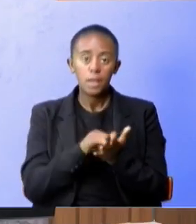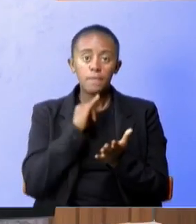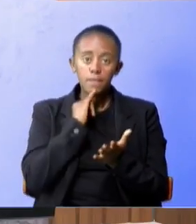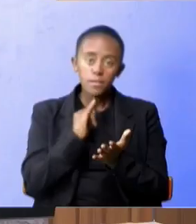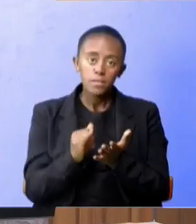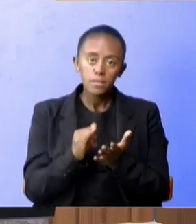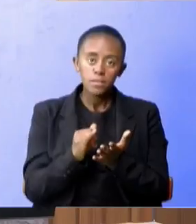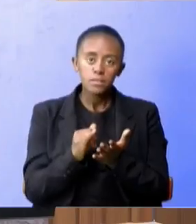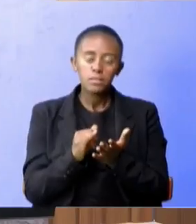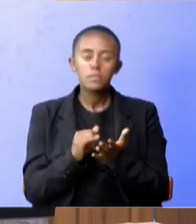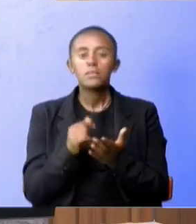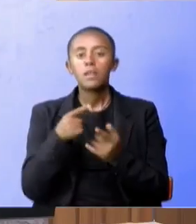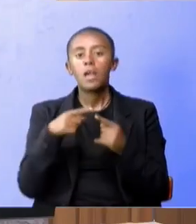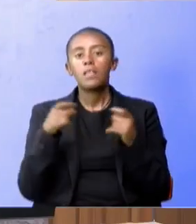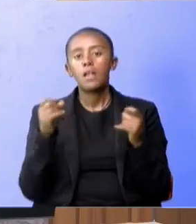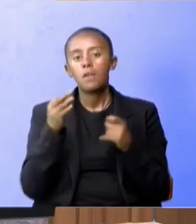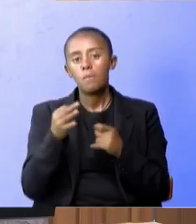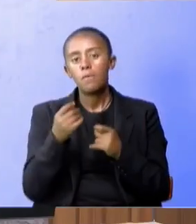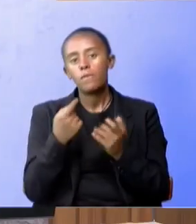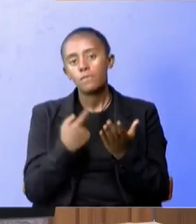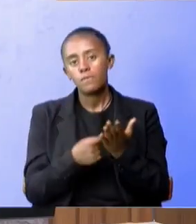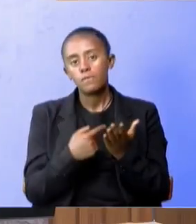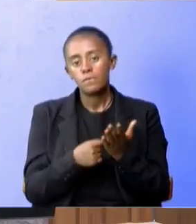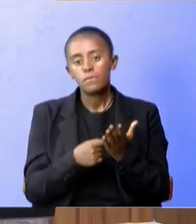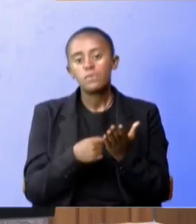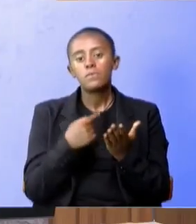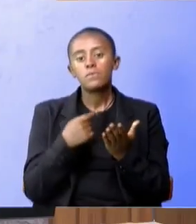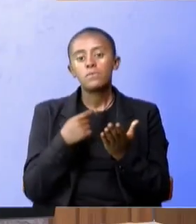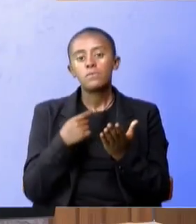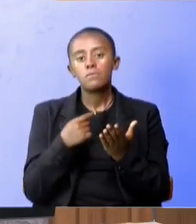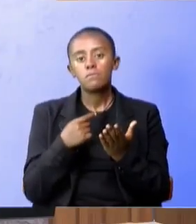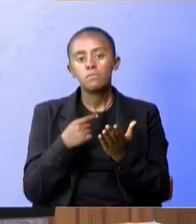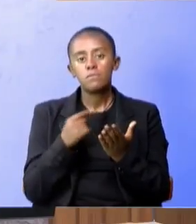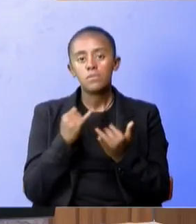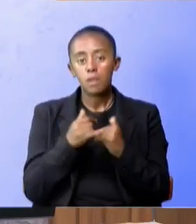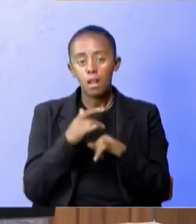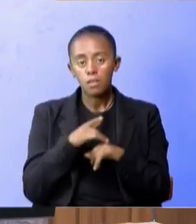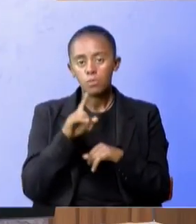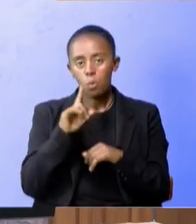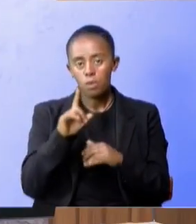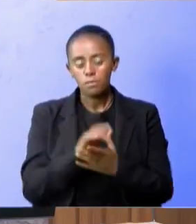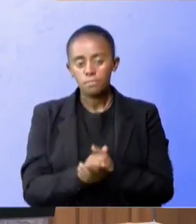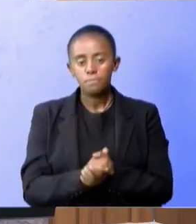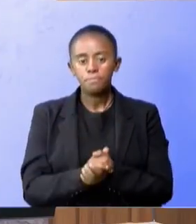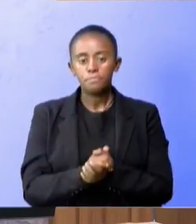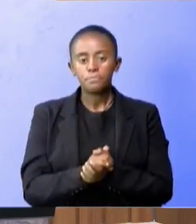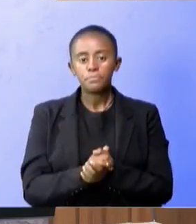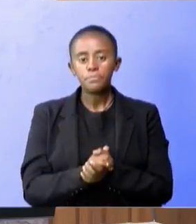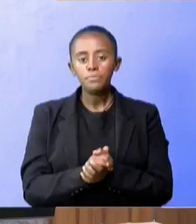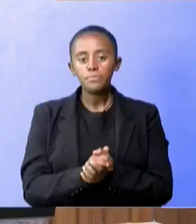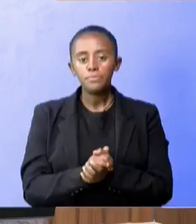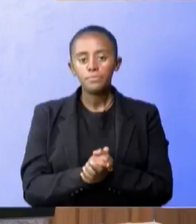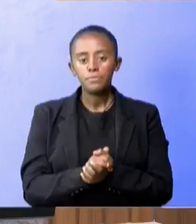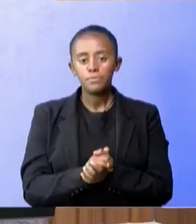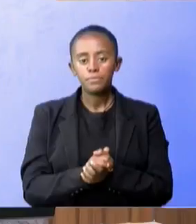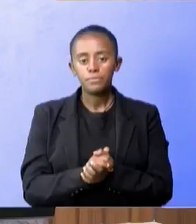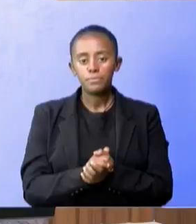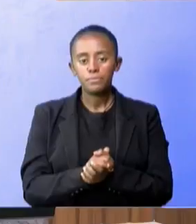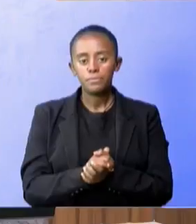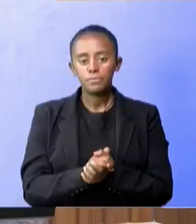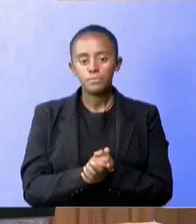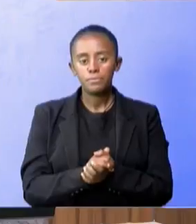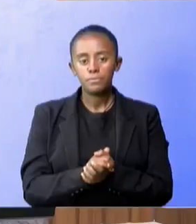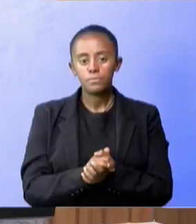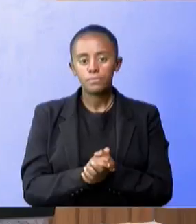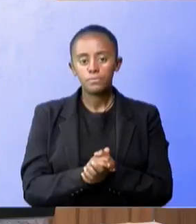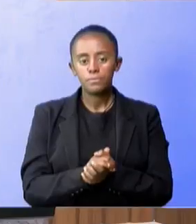is the antonym of this case. And this is the fifth one and the last one. So now let's do a quick exercise